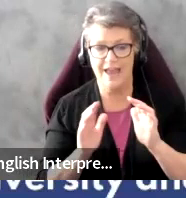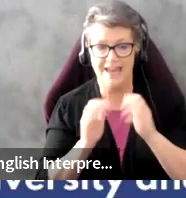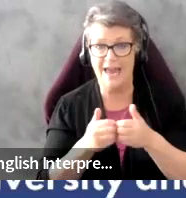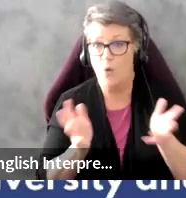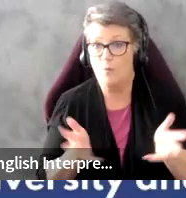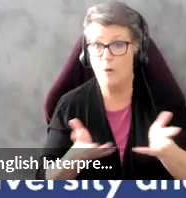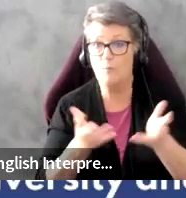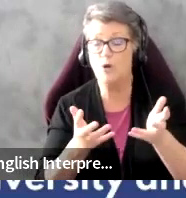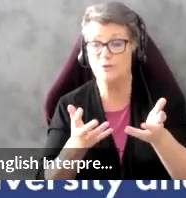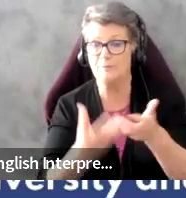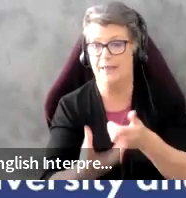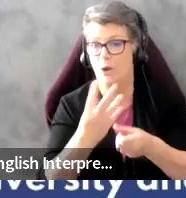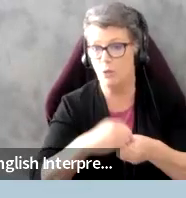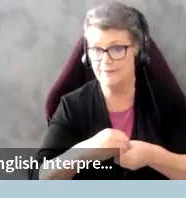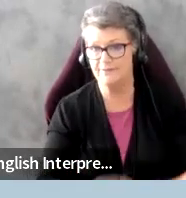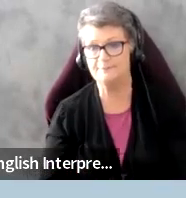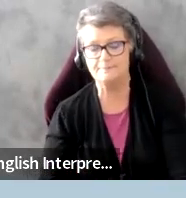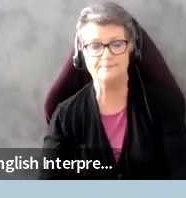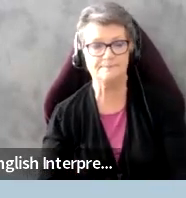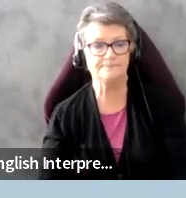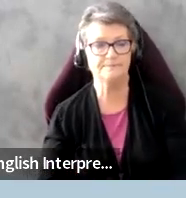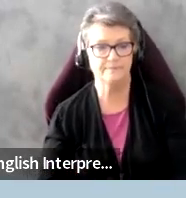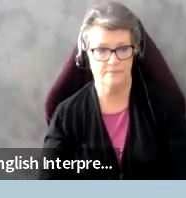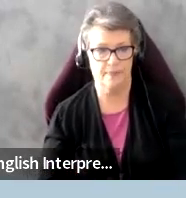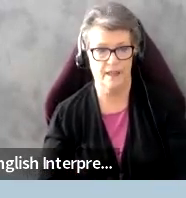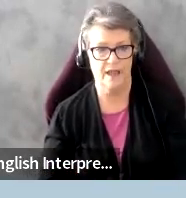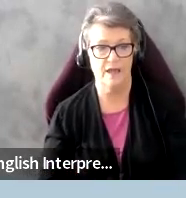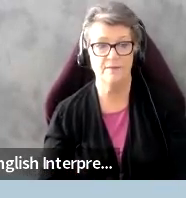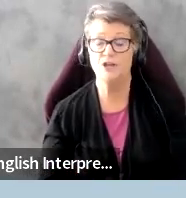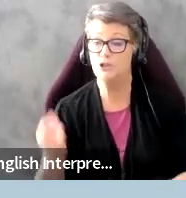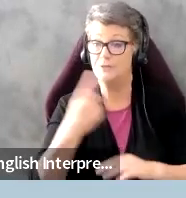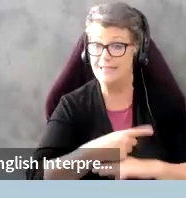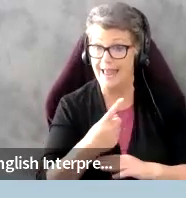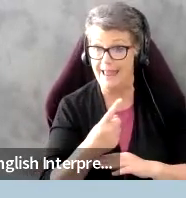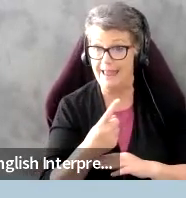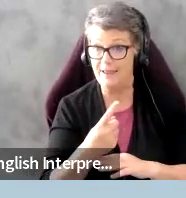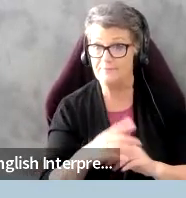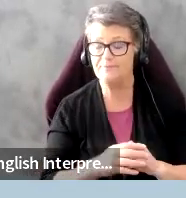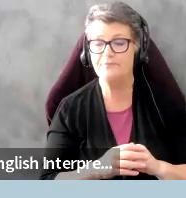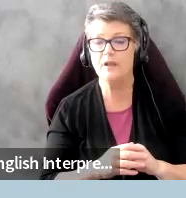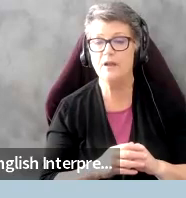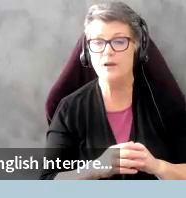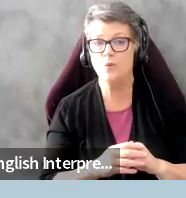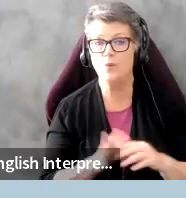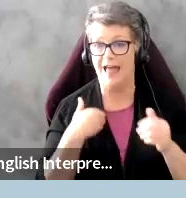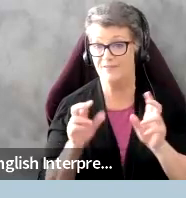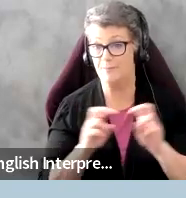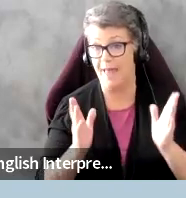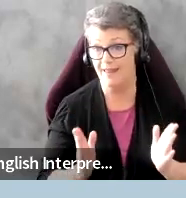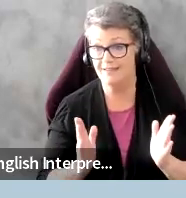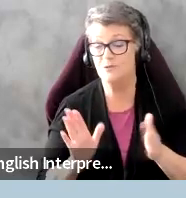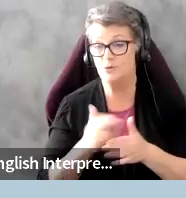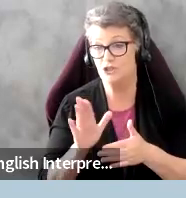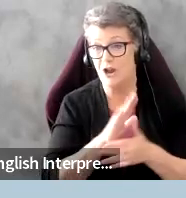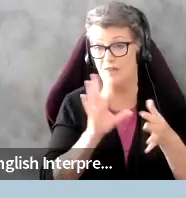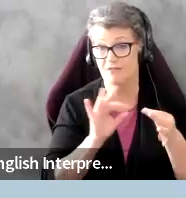promotes inclusivity. We're going to be joined here today by some panelists that will share some